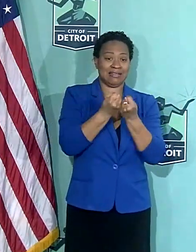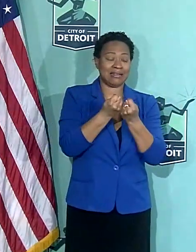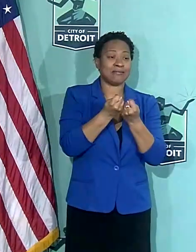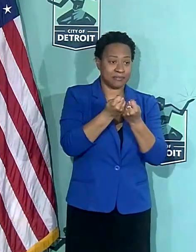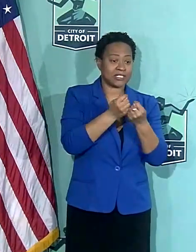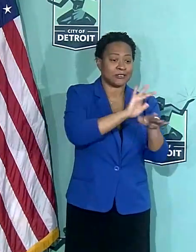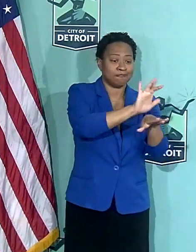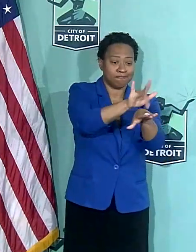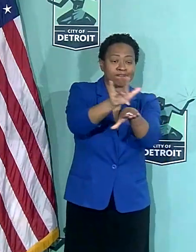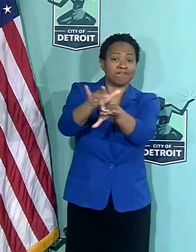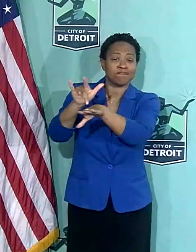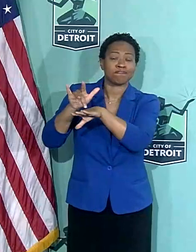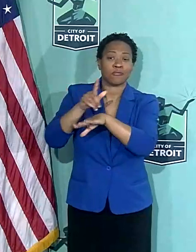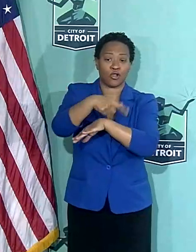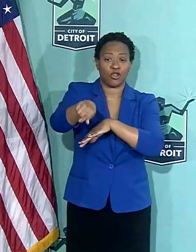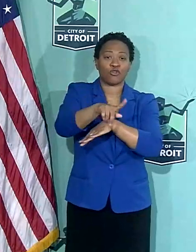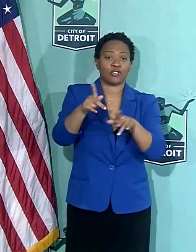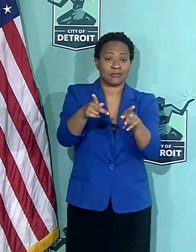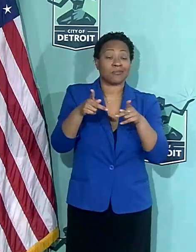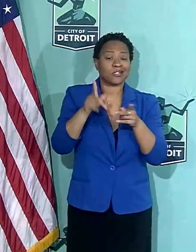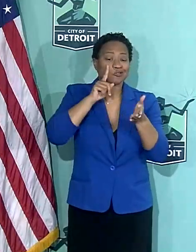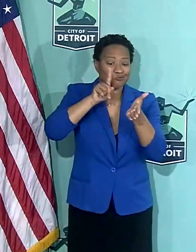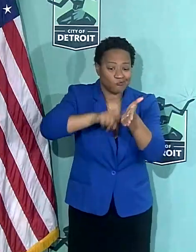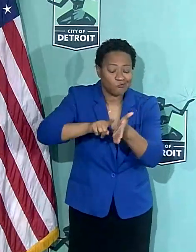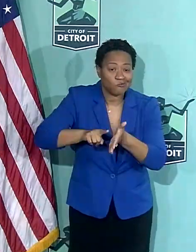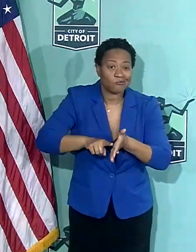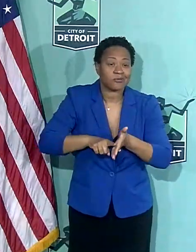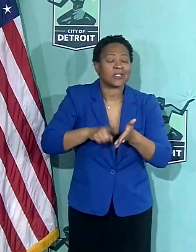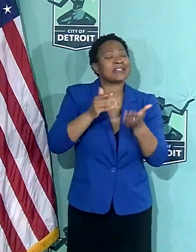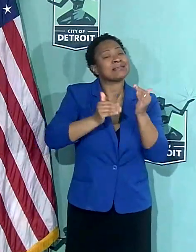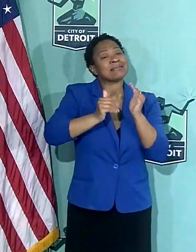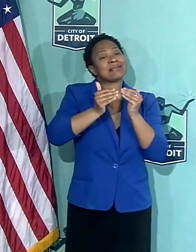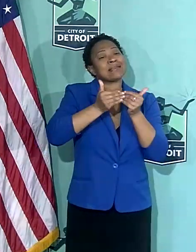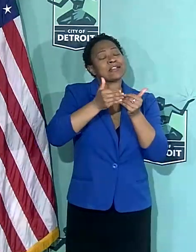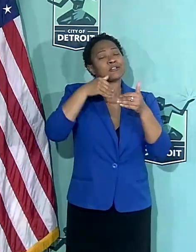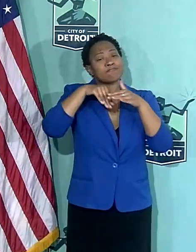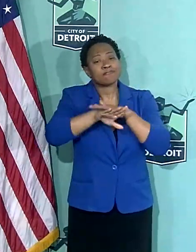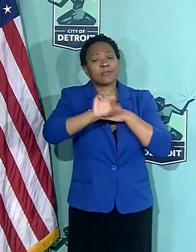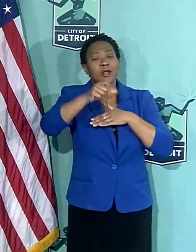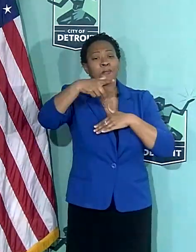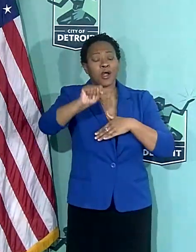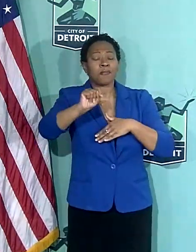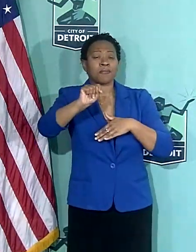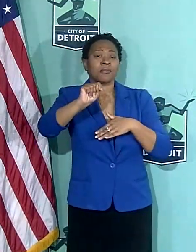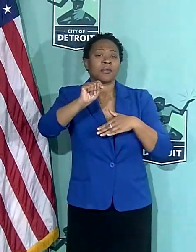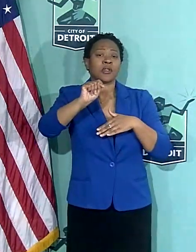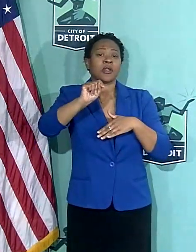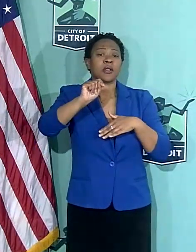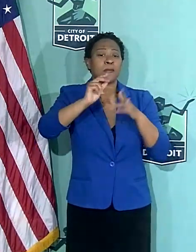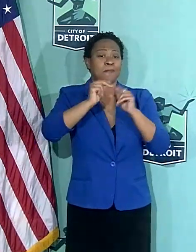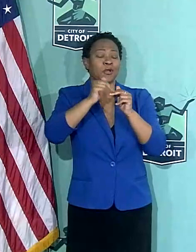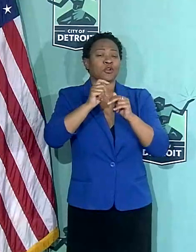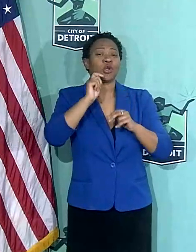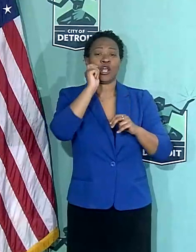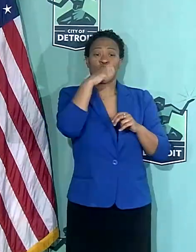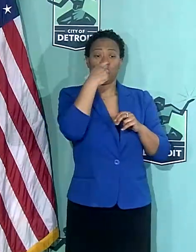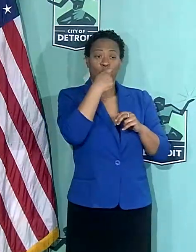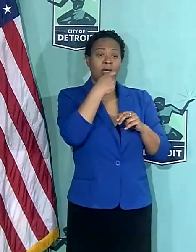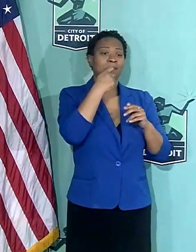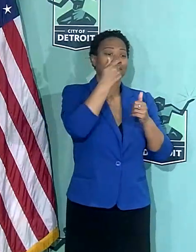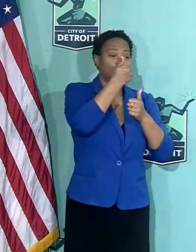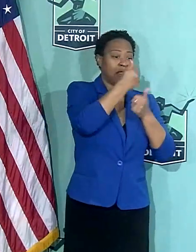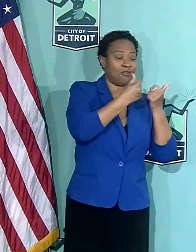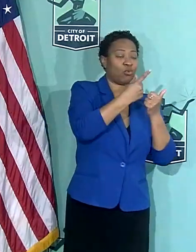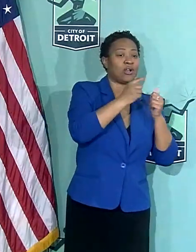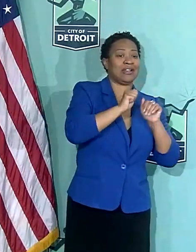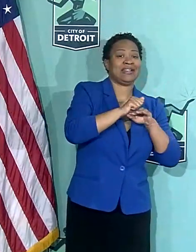and in many cases it's so much easier to go through the apartment building and take everybody's swabs and send them to the lab than to get